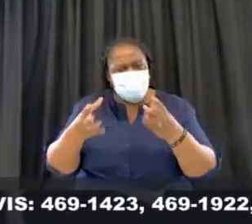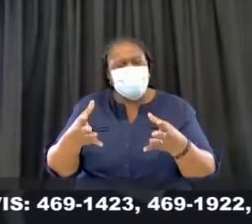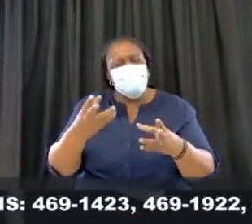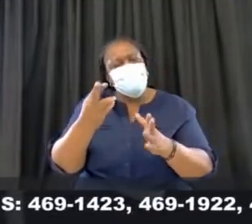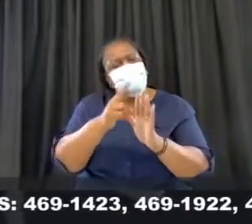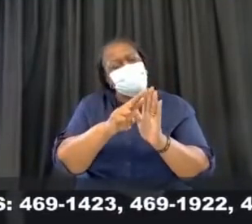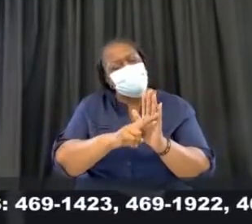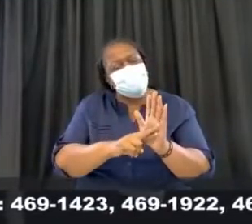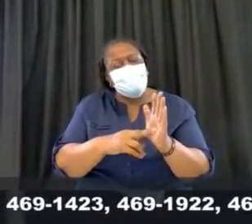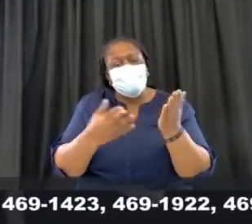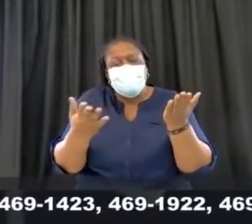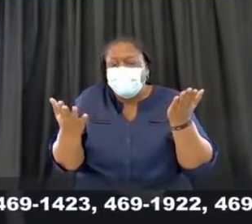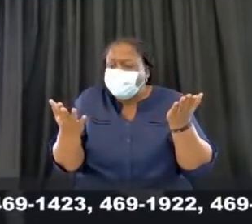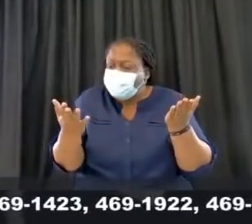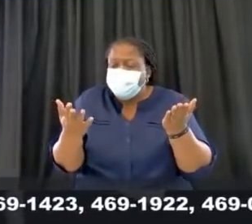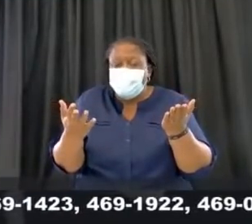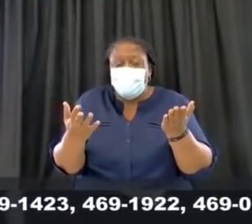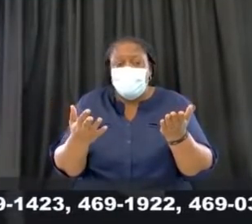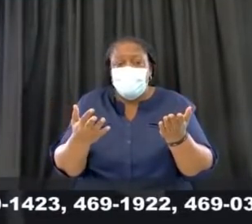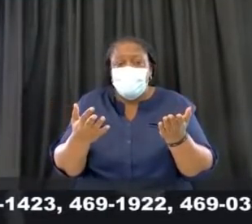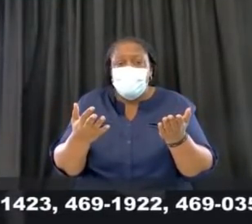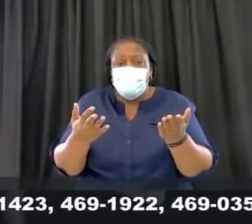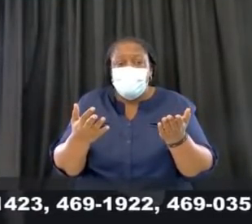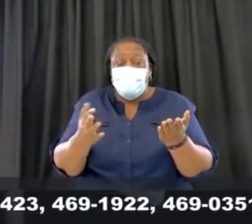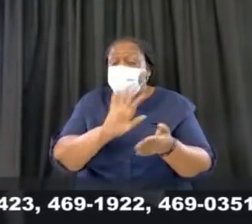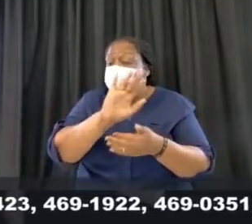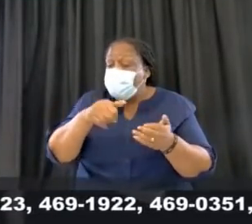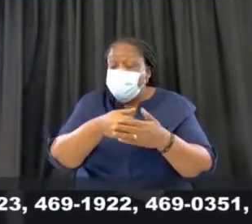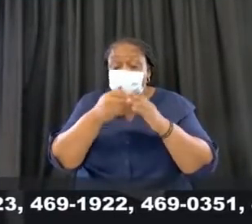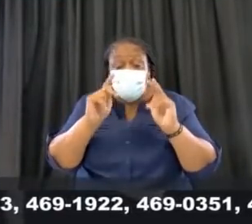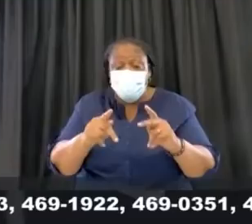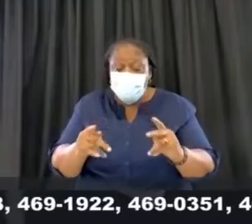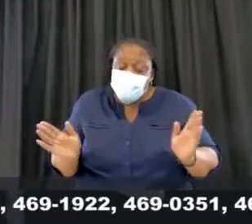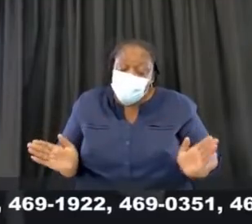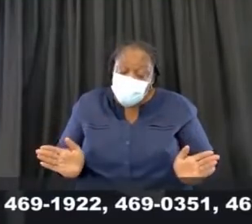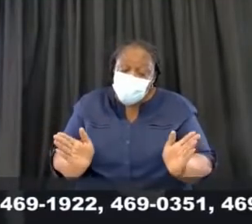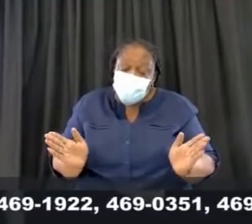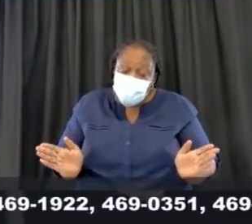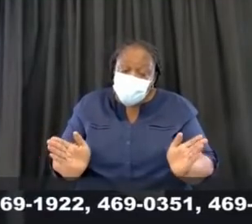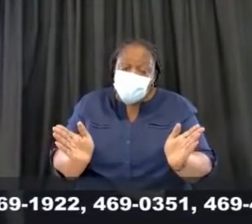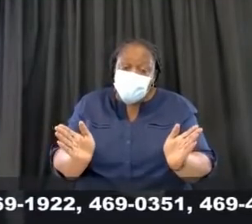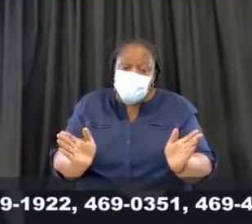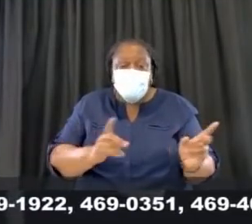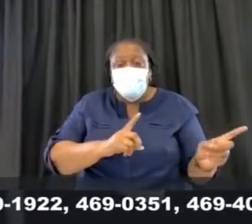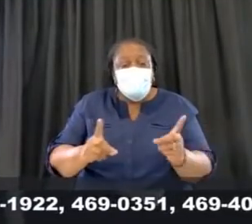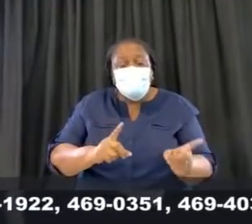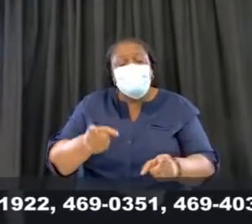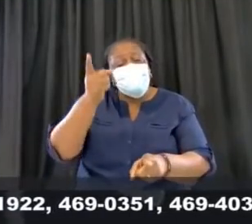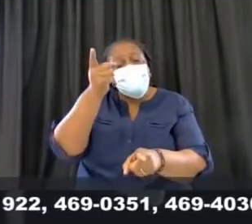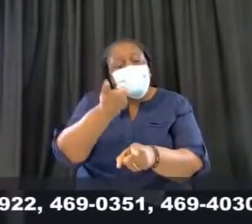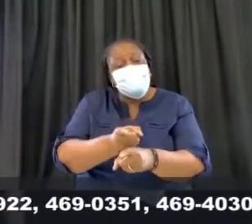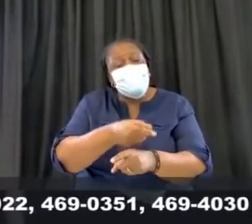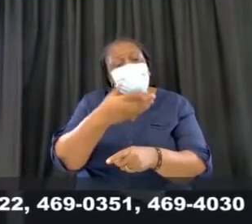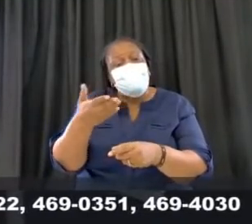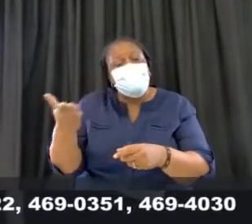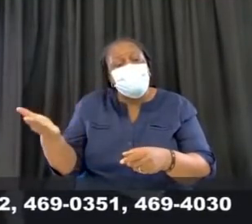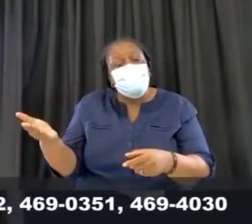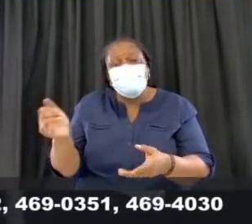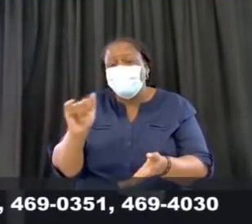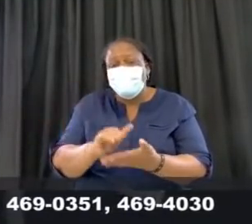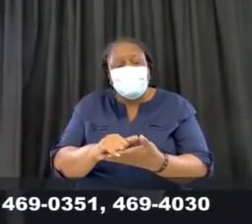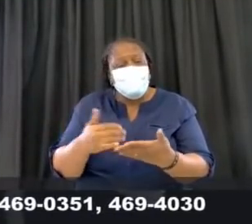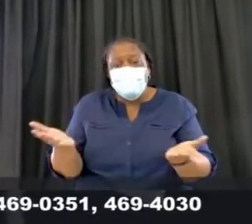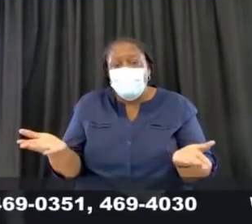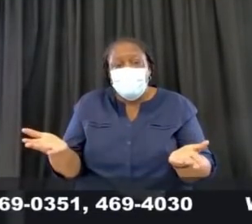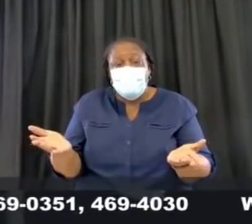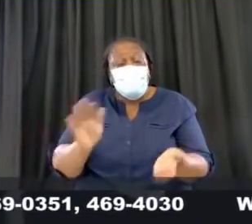to encourage everyone at all levels of our society to follow and adhere to the protocols as outlined by the regulations.